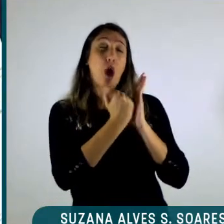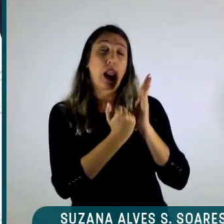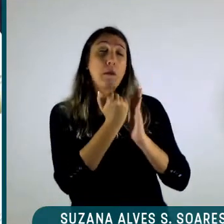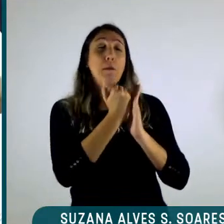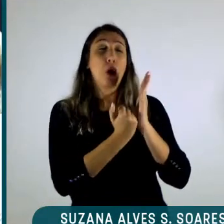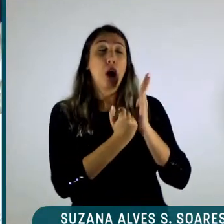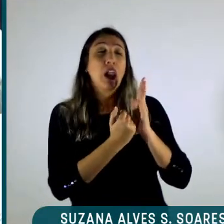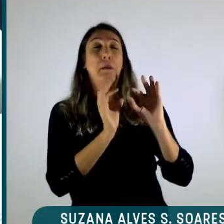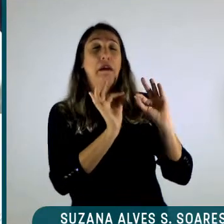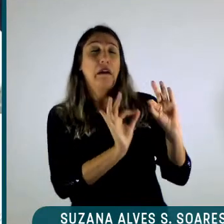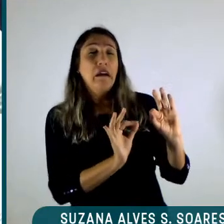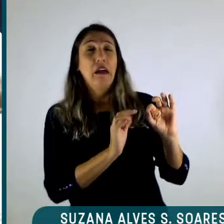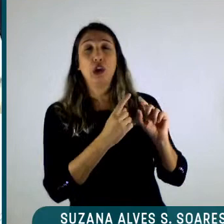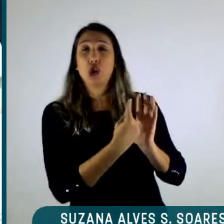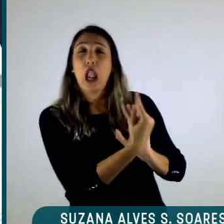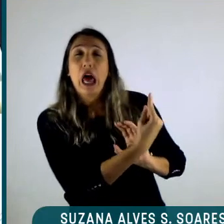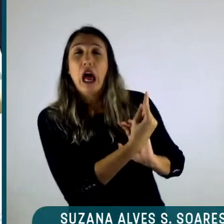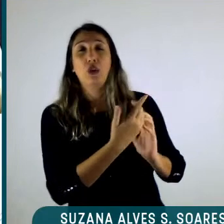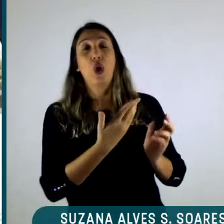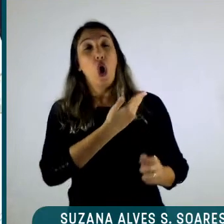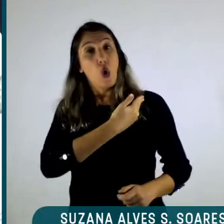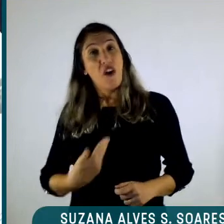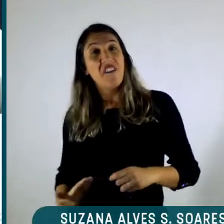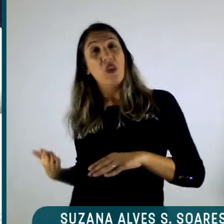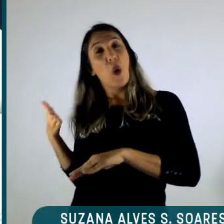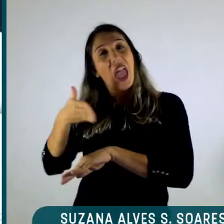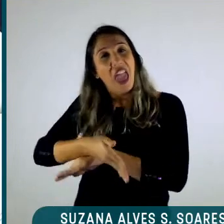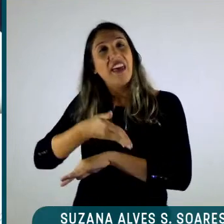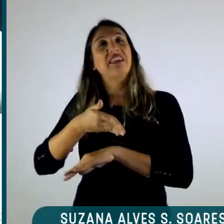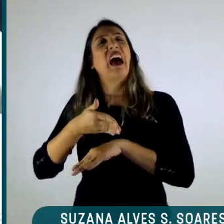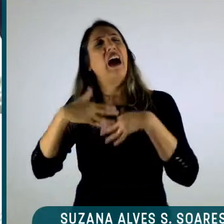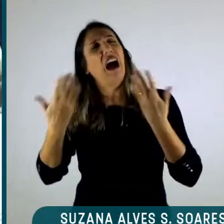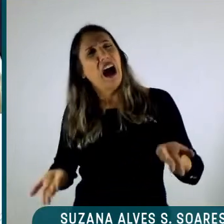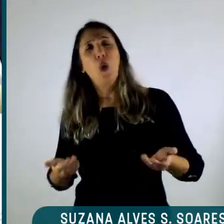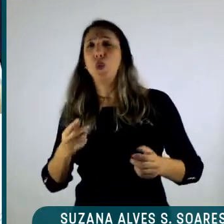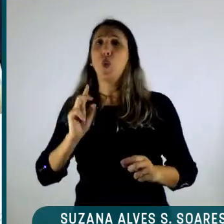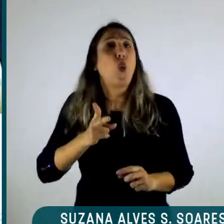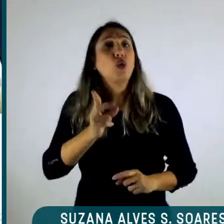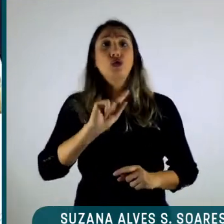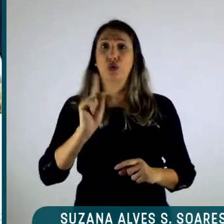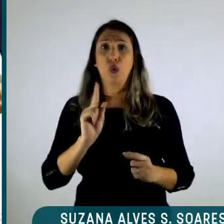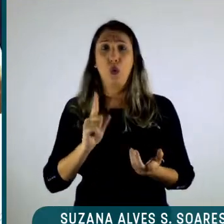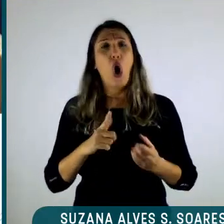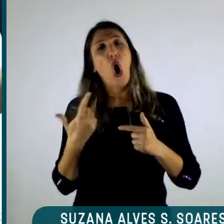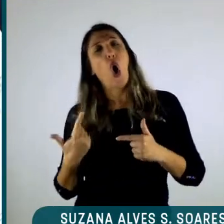It's always fragmented, isolated programs. When a government comes,